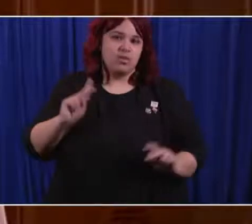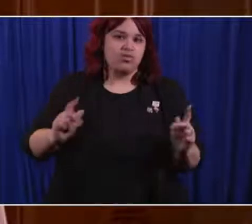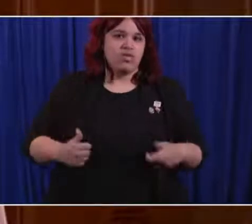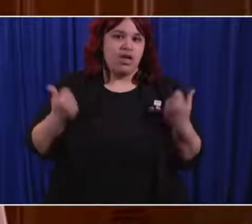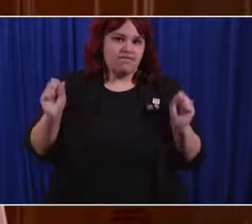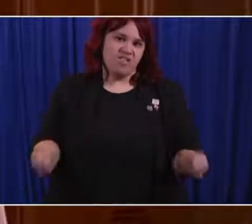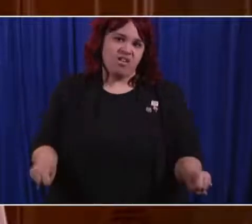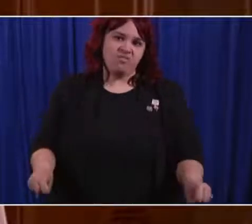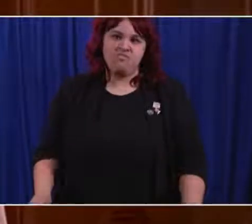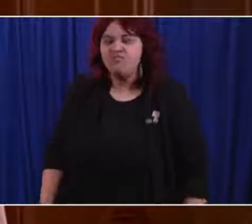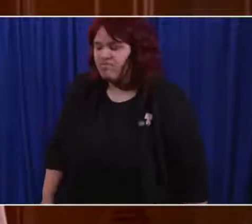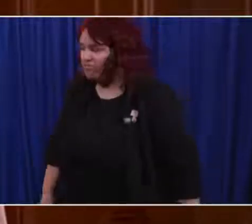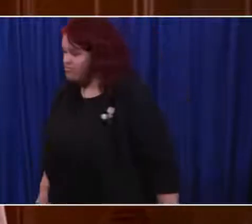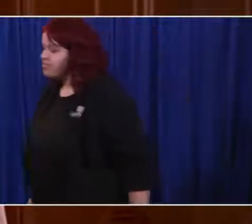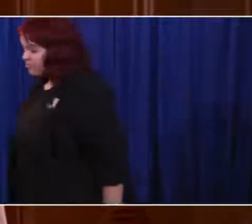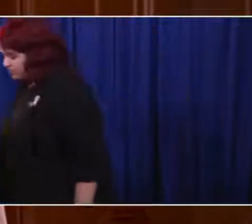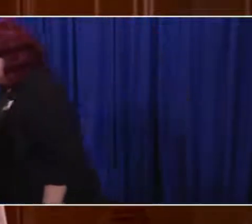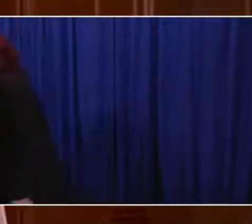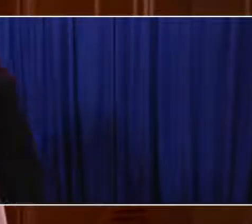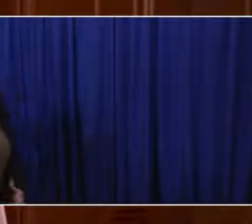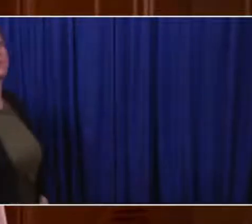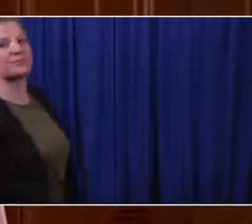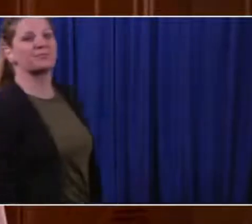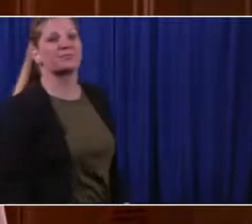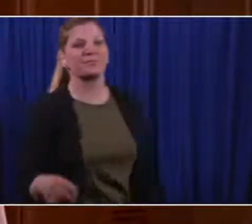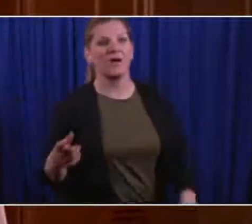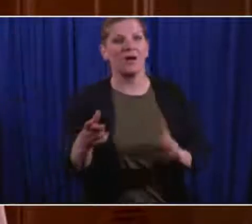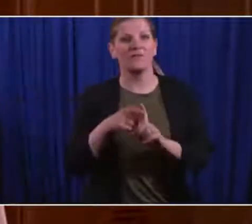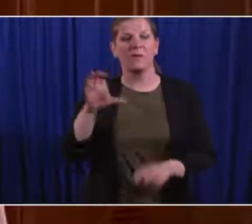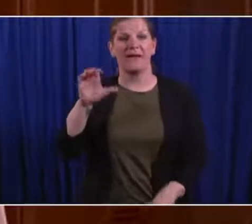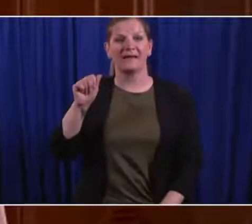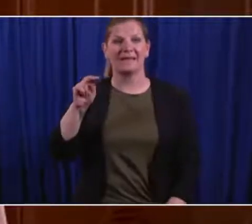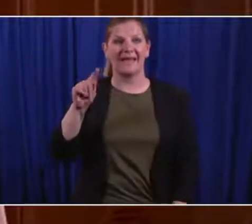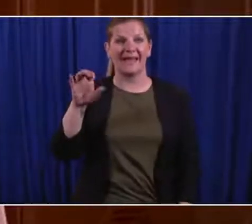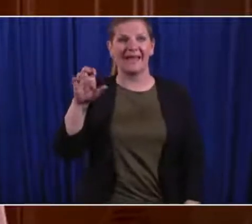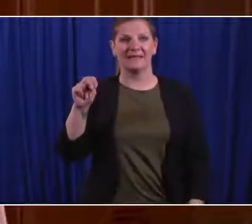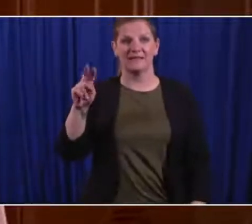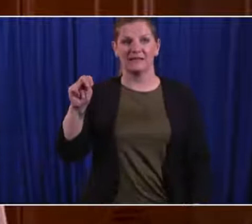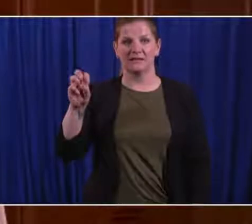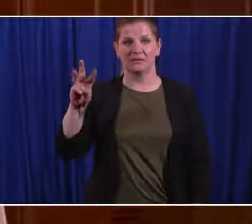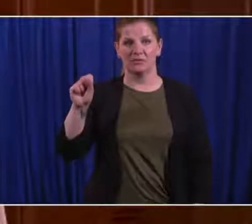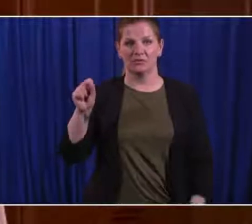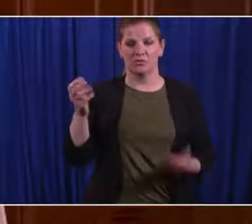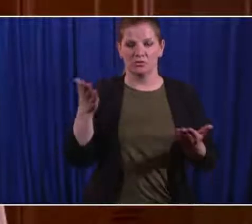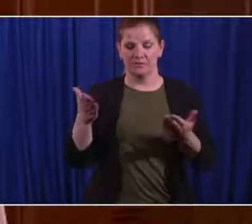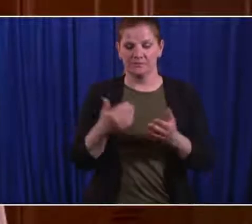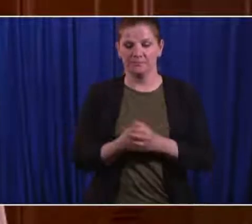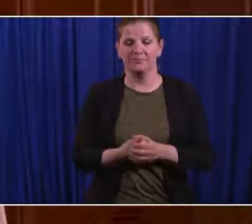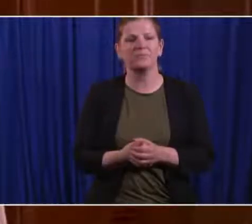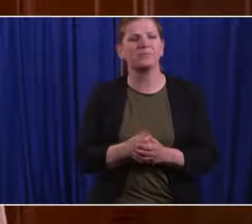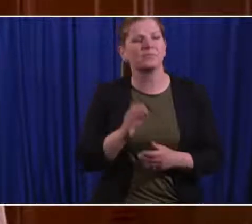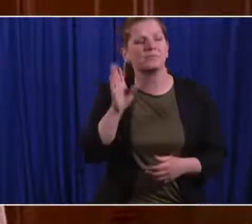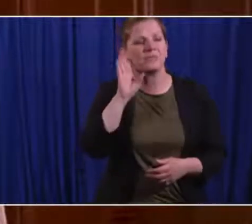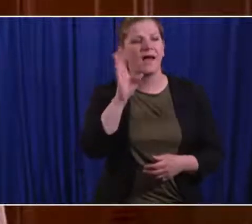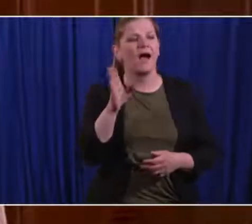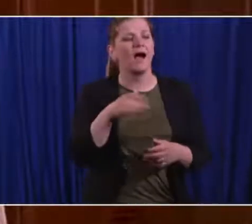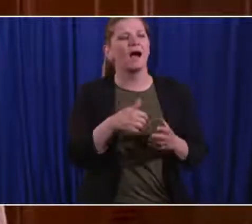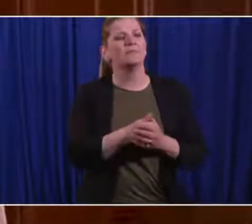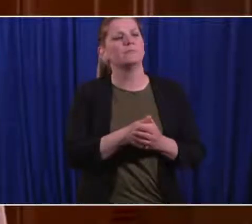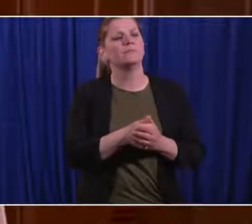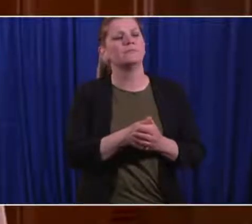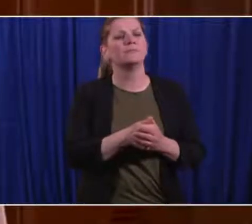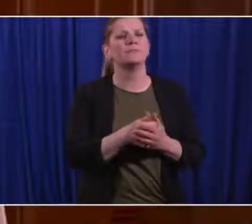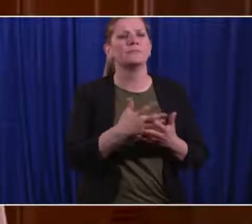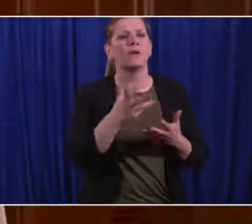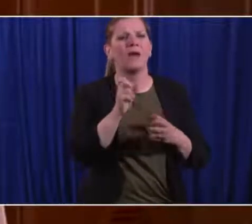Next question is from Shane Stegmiller at Hannah News Service. Hi, Governor. How are you doing this Monday? I wanted to ask just a